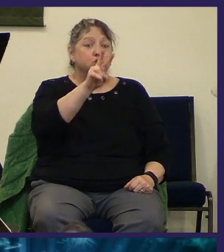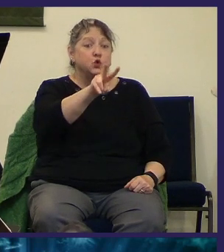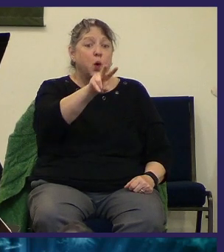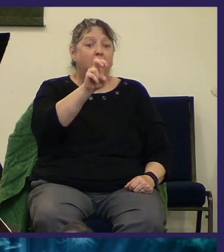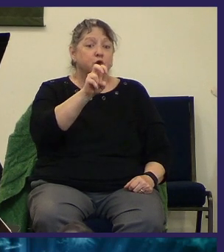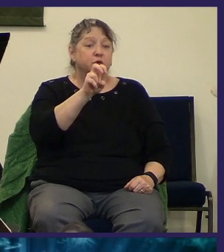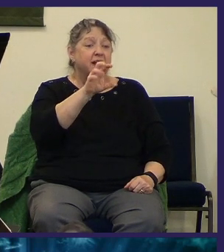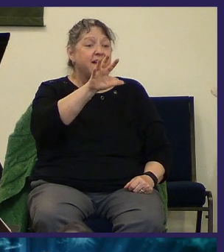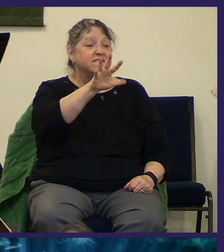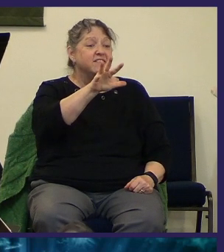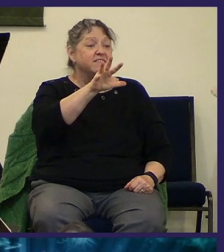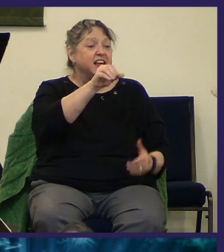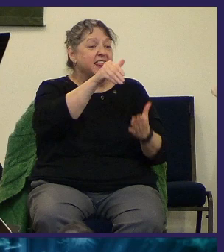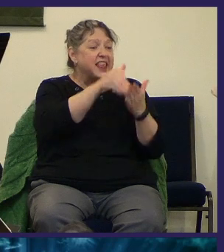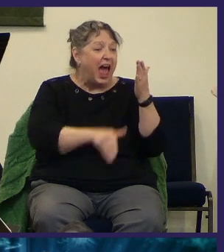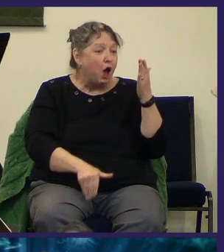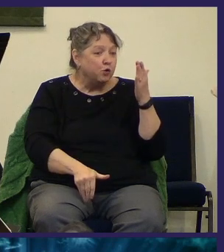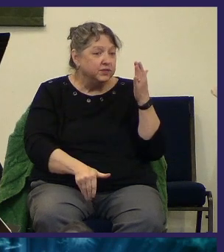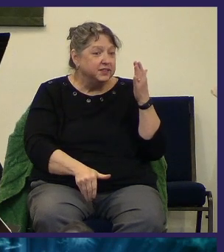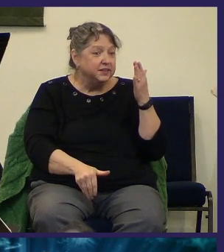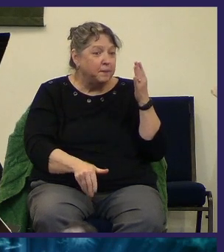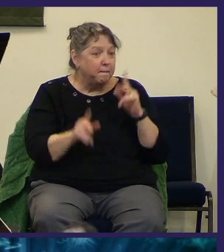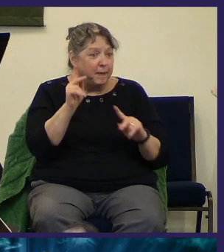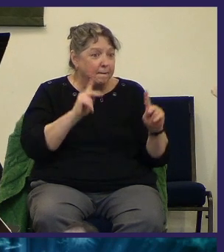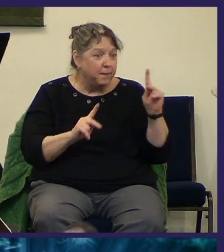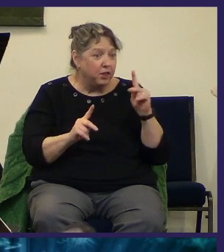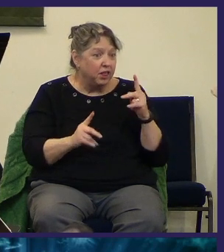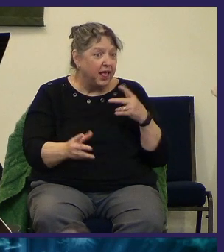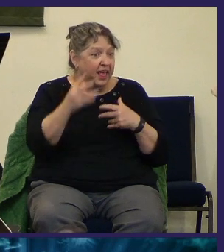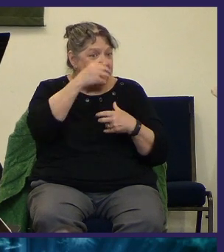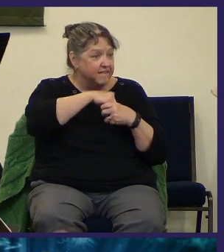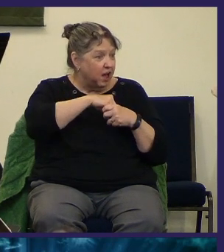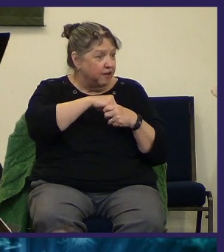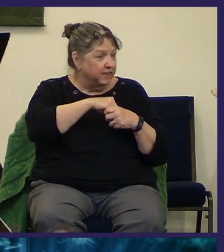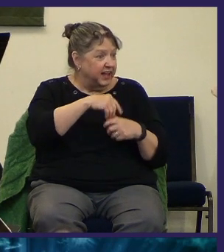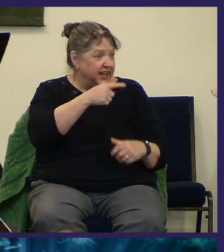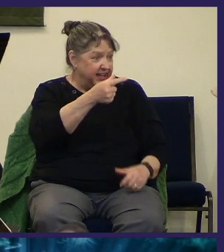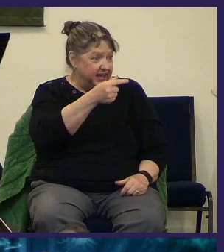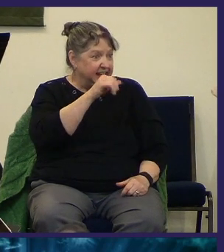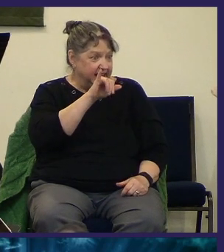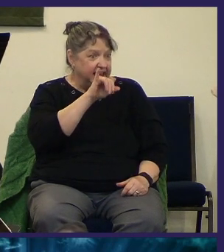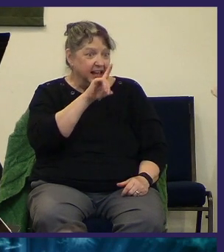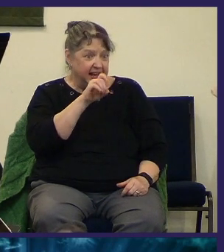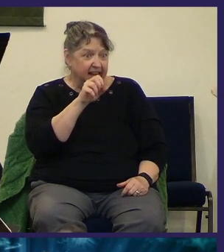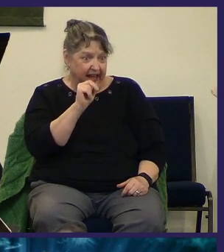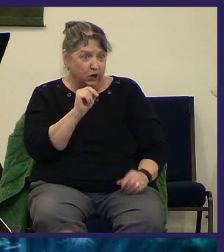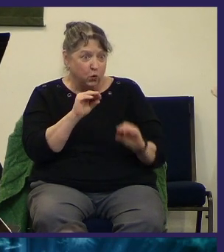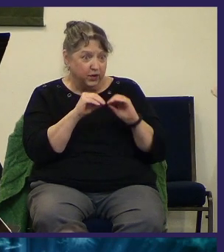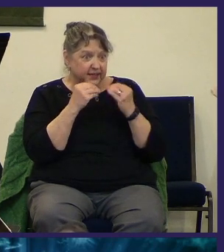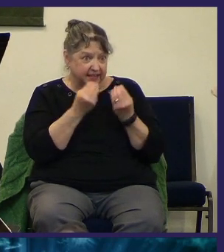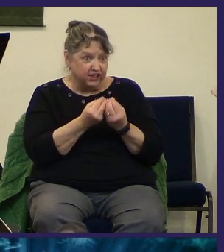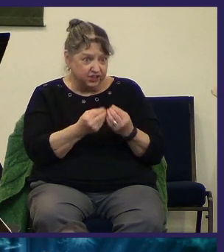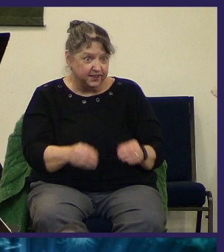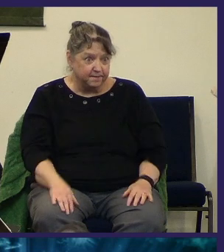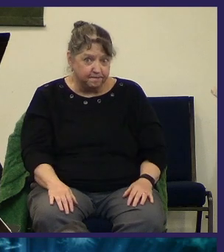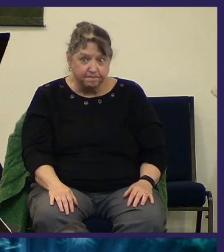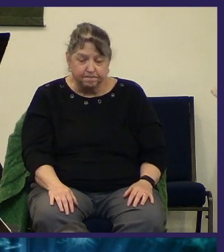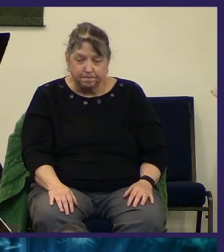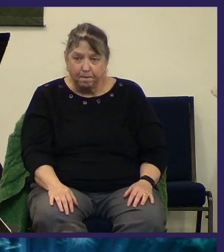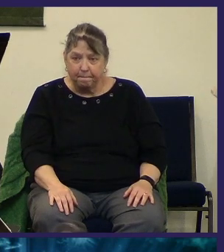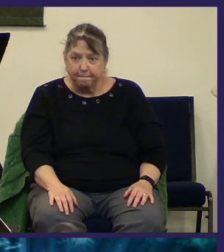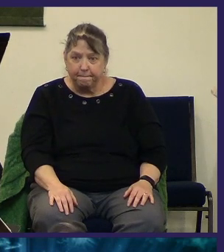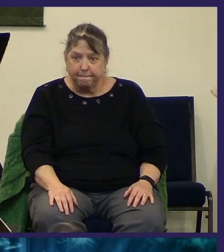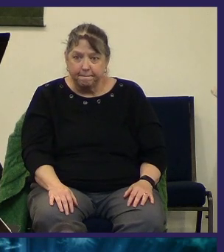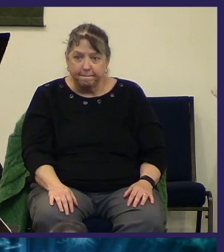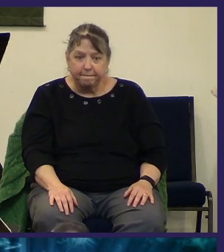myself but i'm backed by over 250 000 members along with the